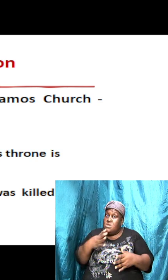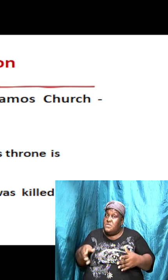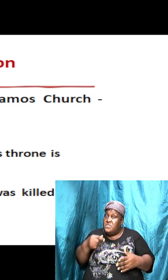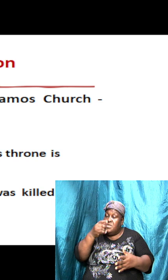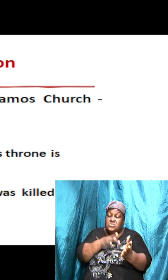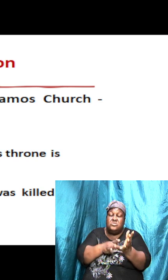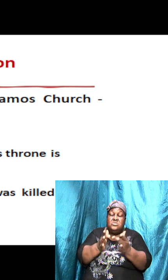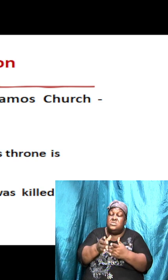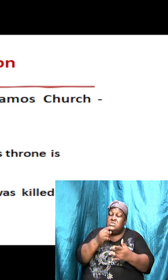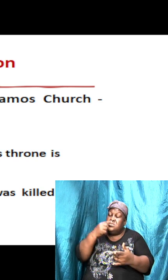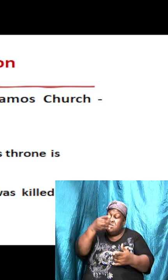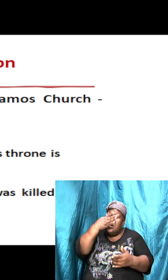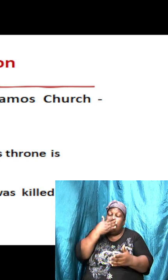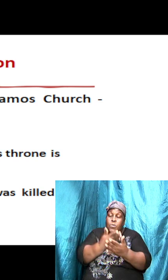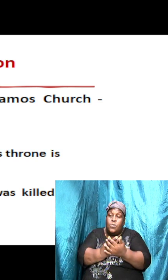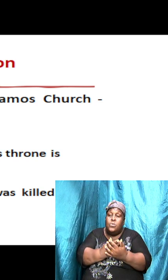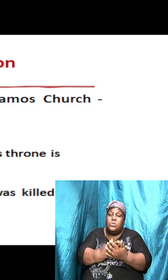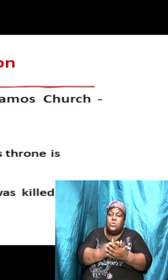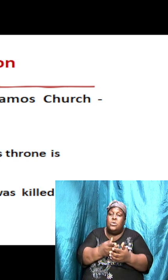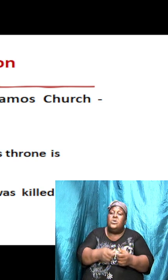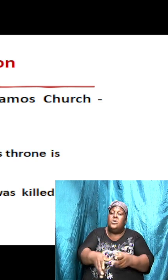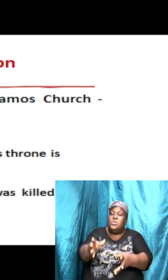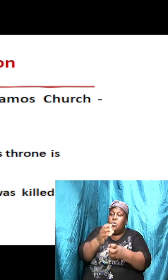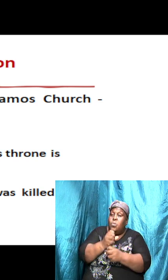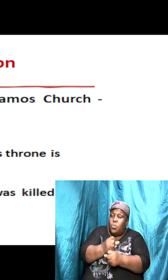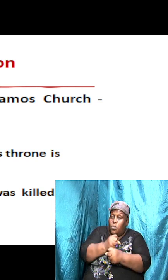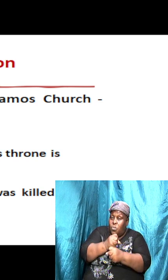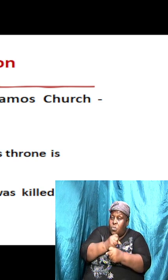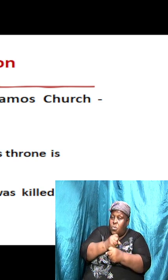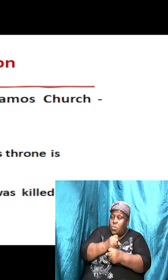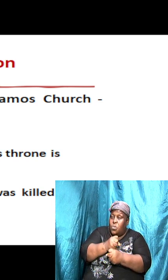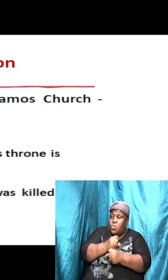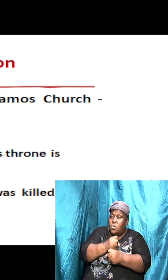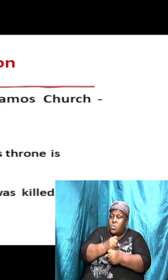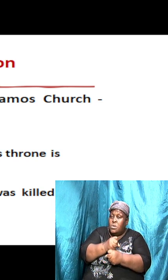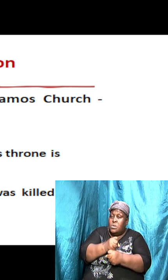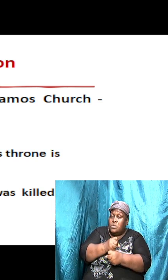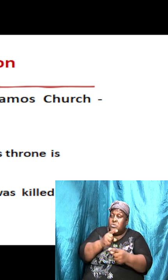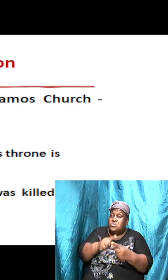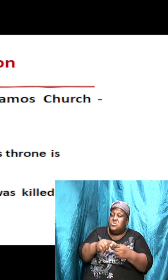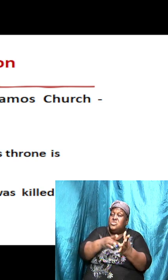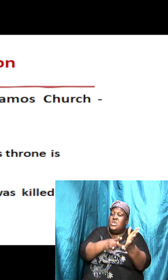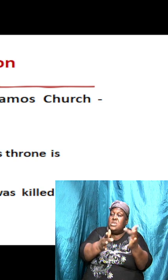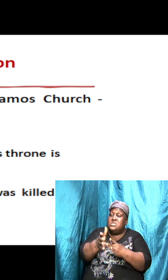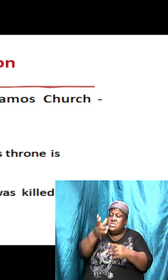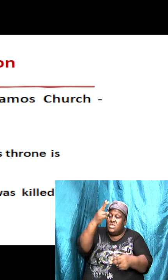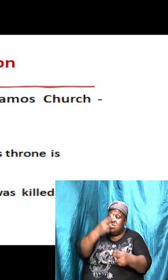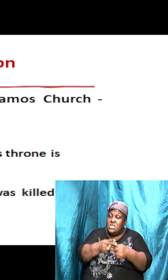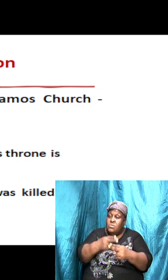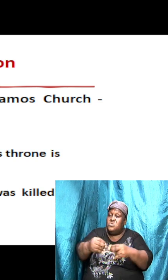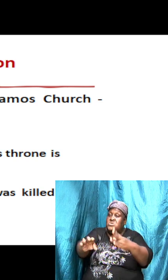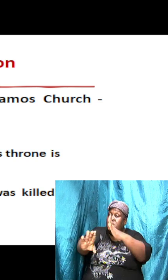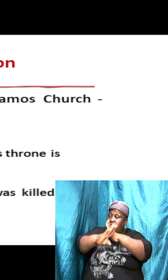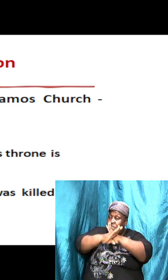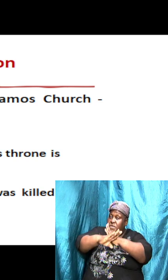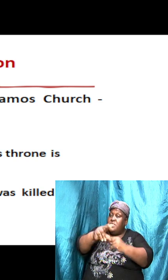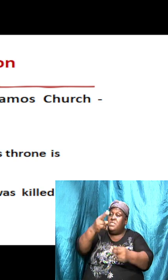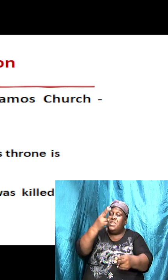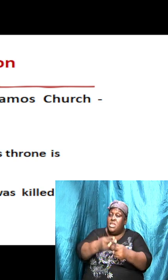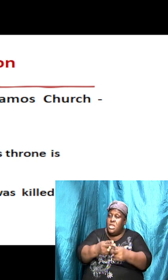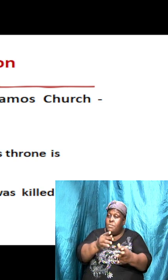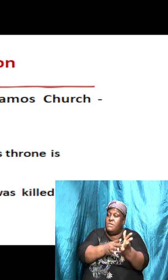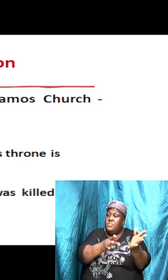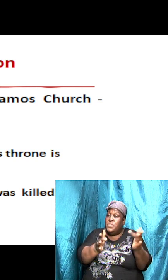were is that they held fast his name. In other words, they were defending his name